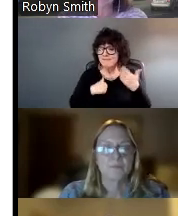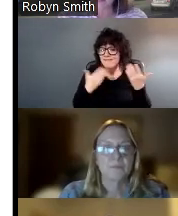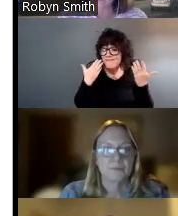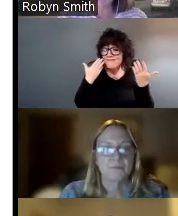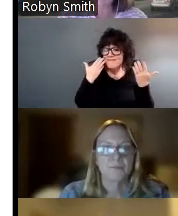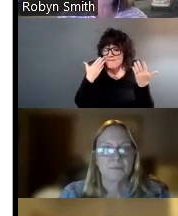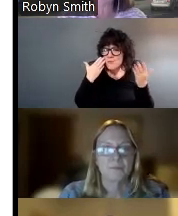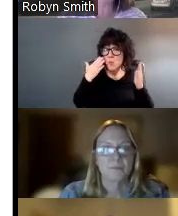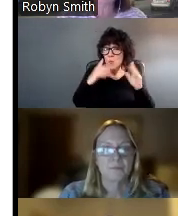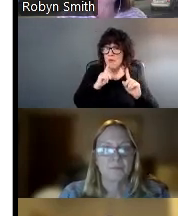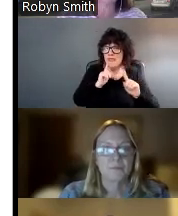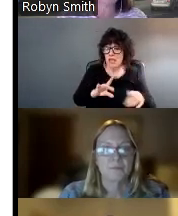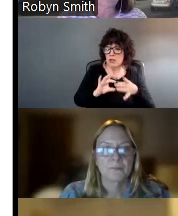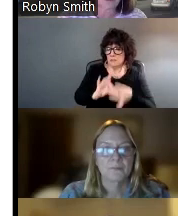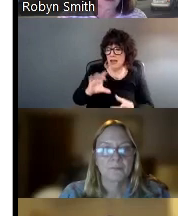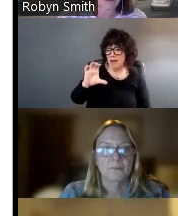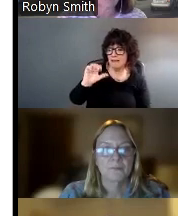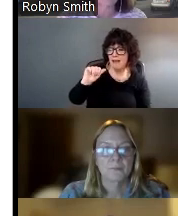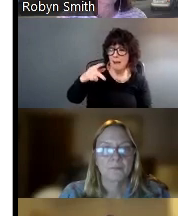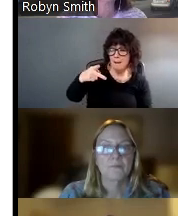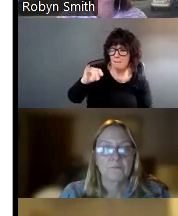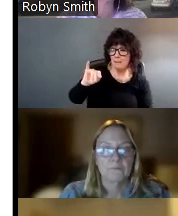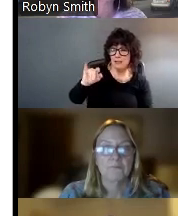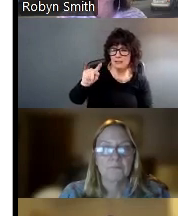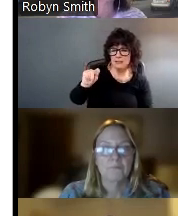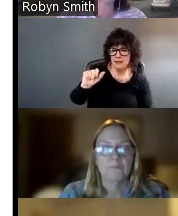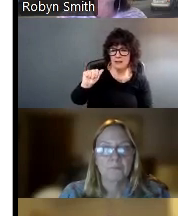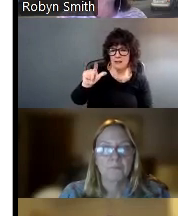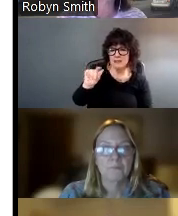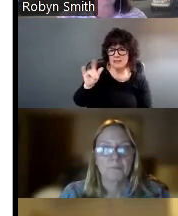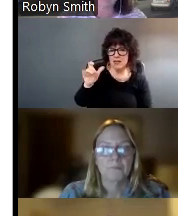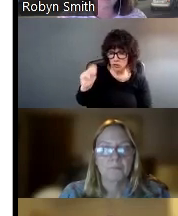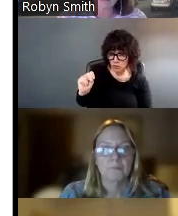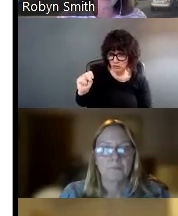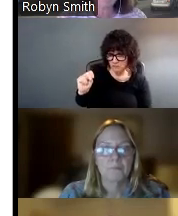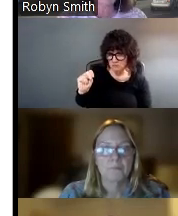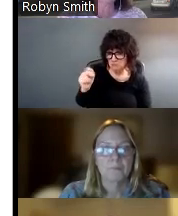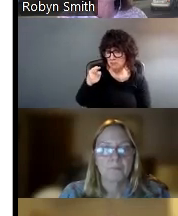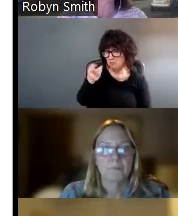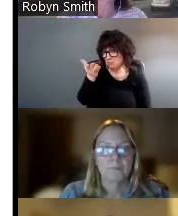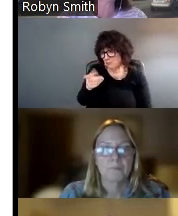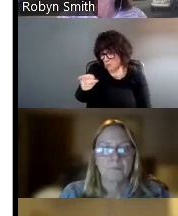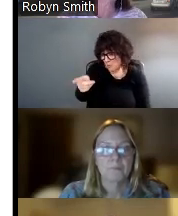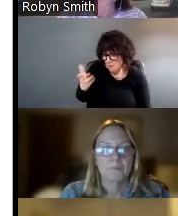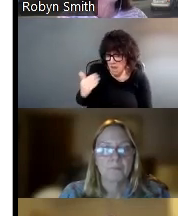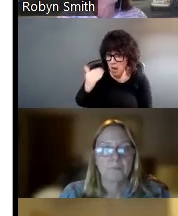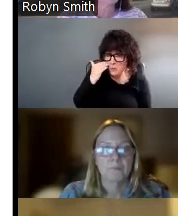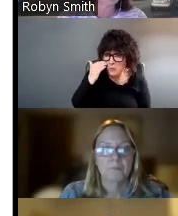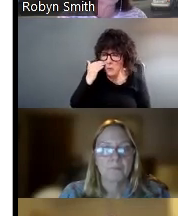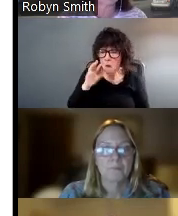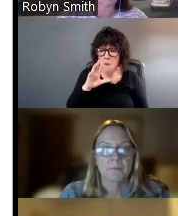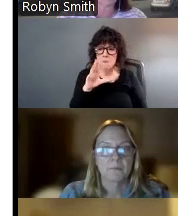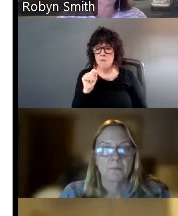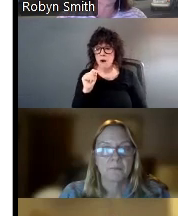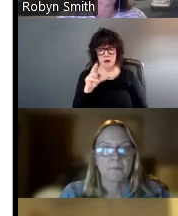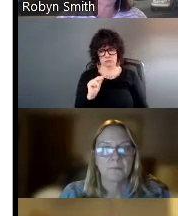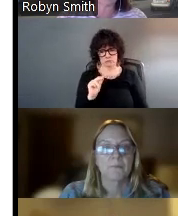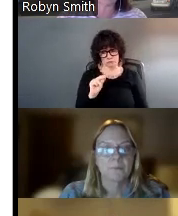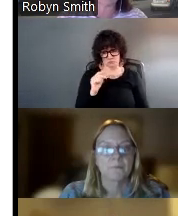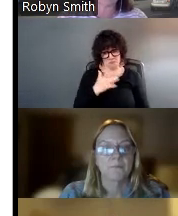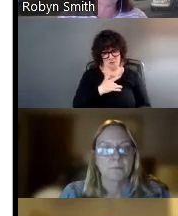can continue making payments on their loans. So they don't have to agree to it, but I don't know the answer off the top of my head